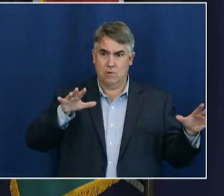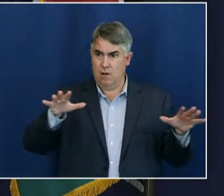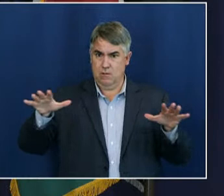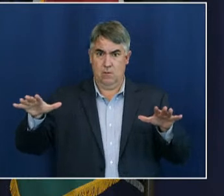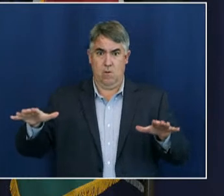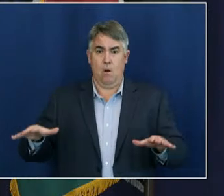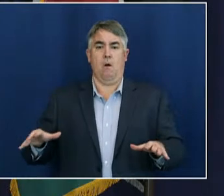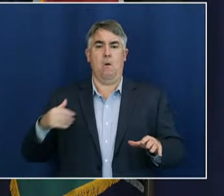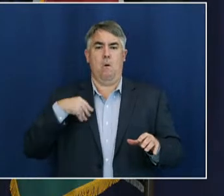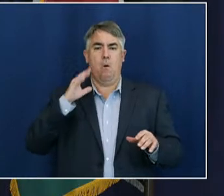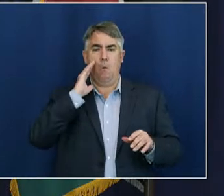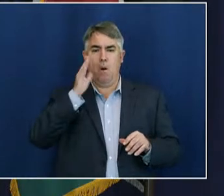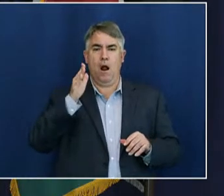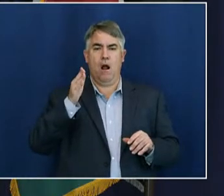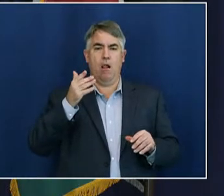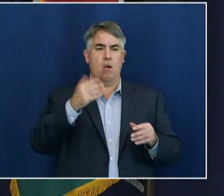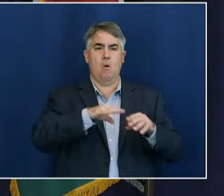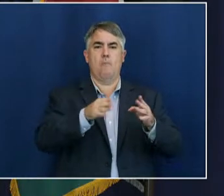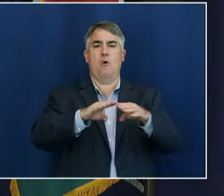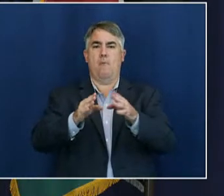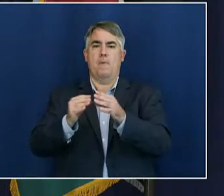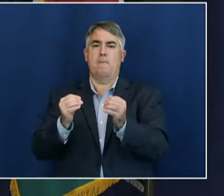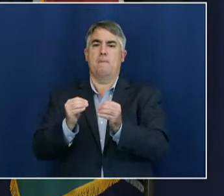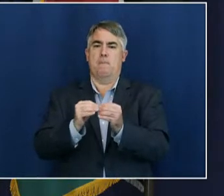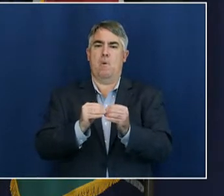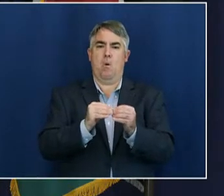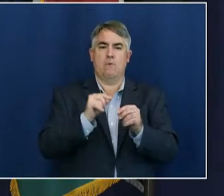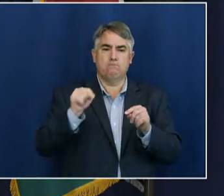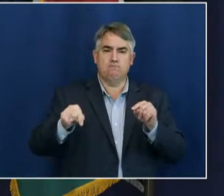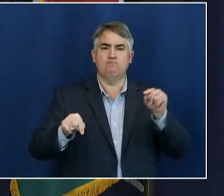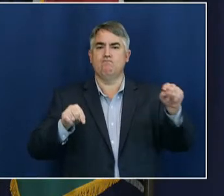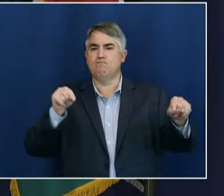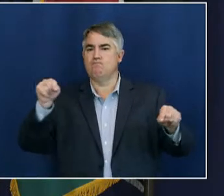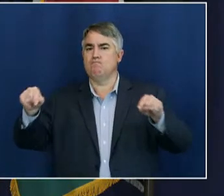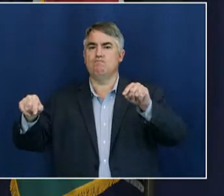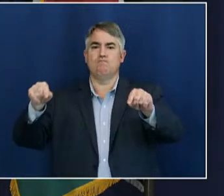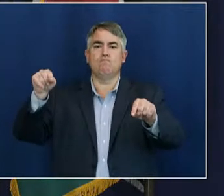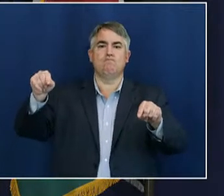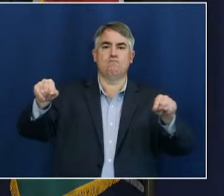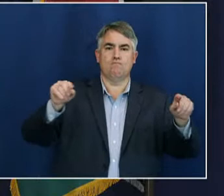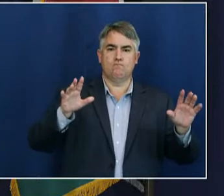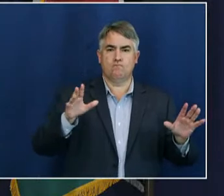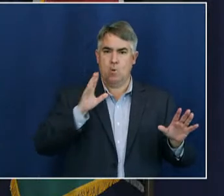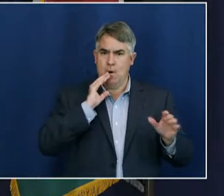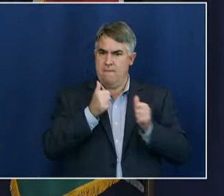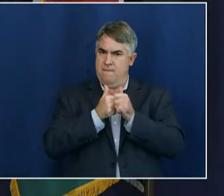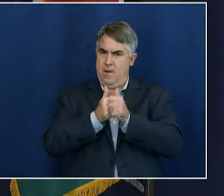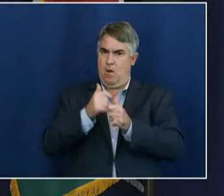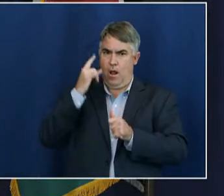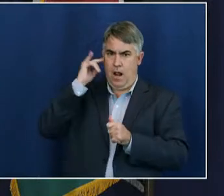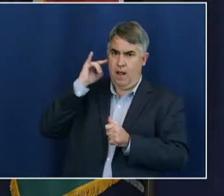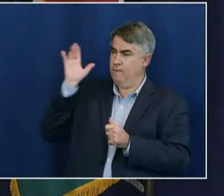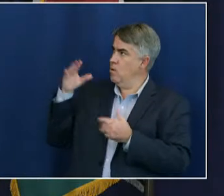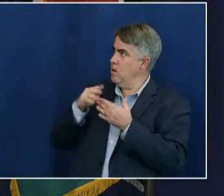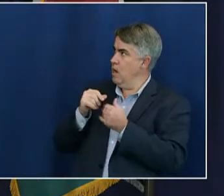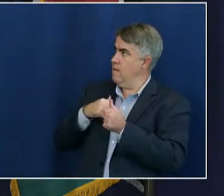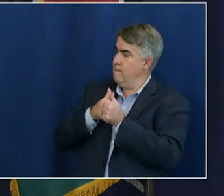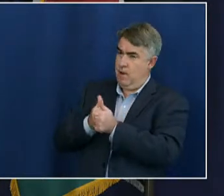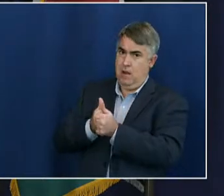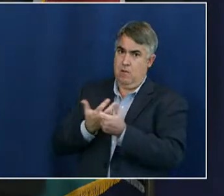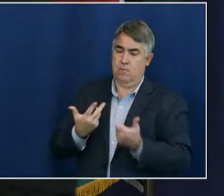as provided by the guidance from the state and the metrics that they have identified. Thank